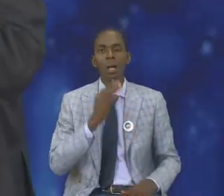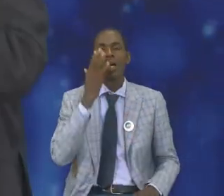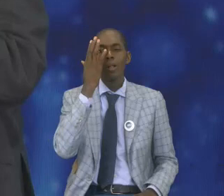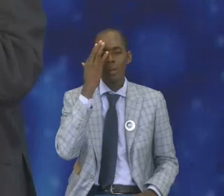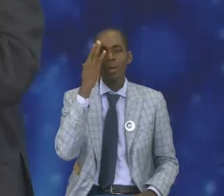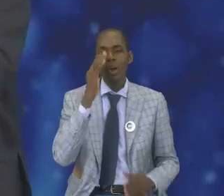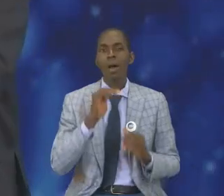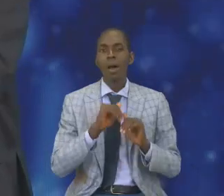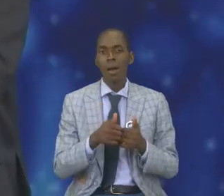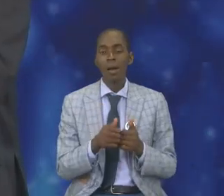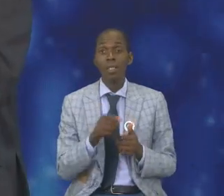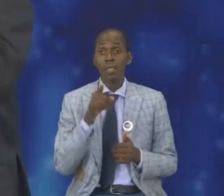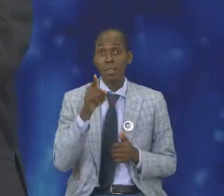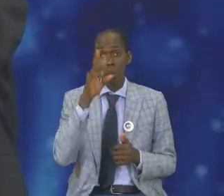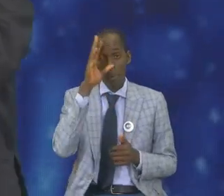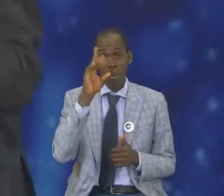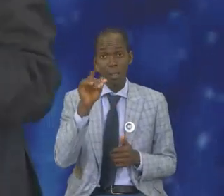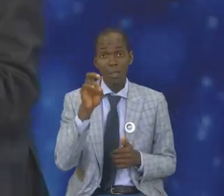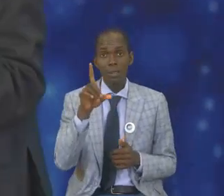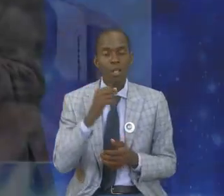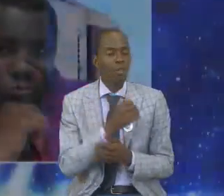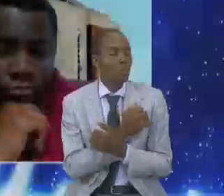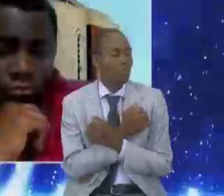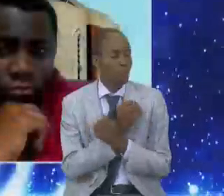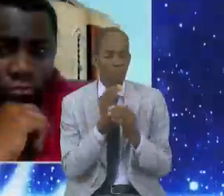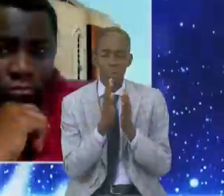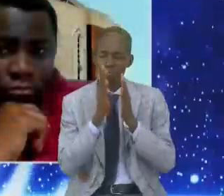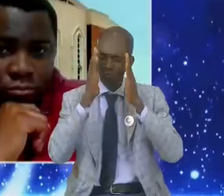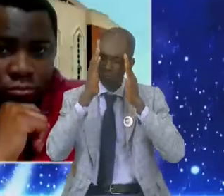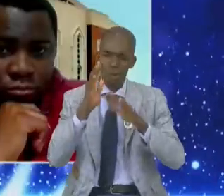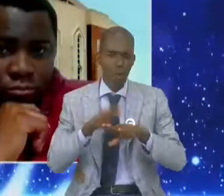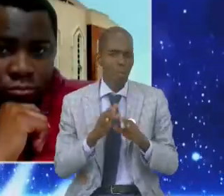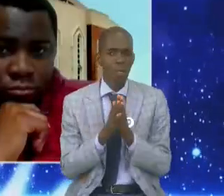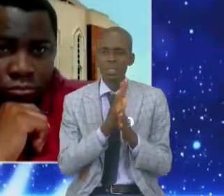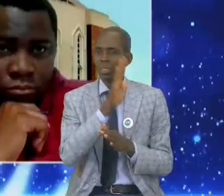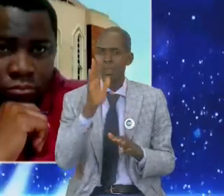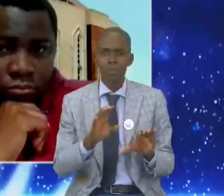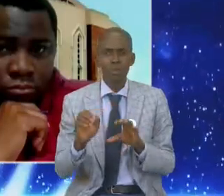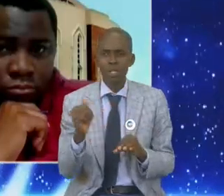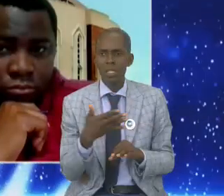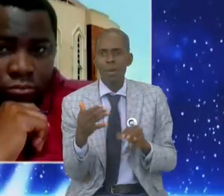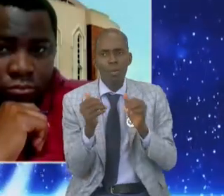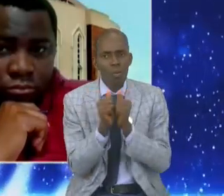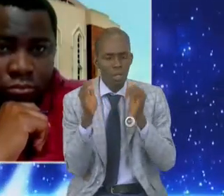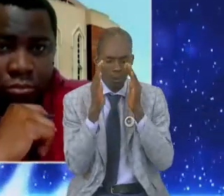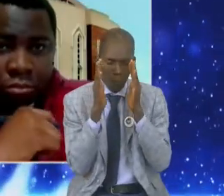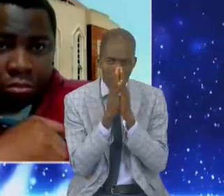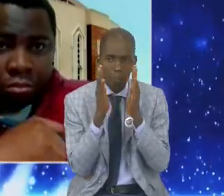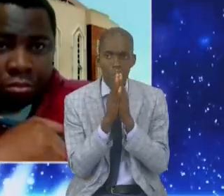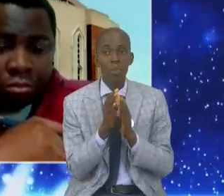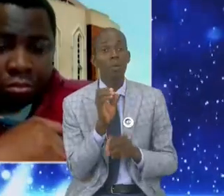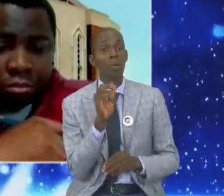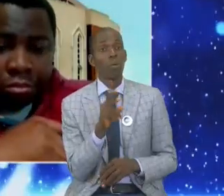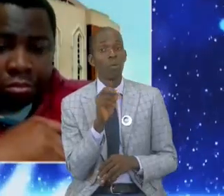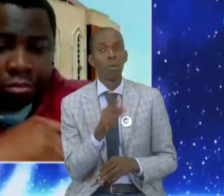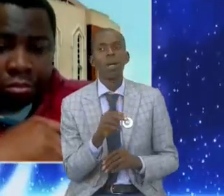He loves praying. He concentrates on prayer. He doesn't do anything without praying. How can you catch